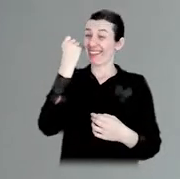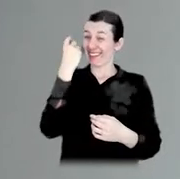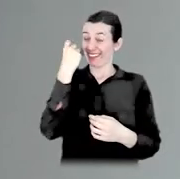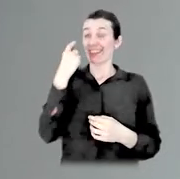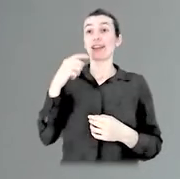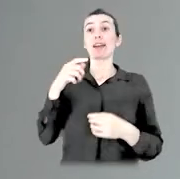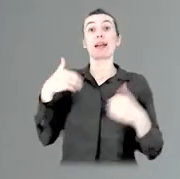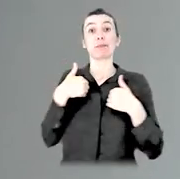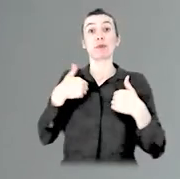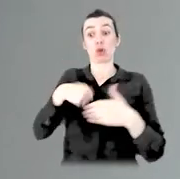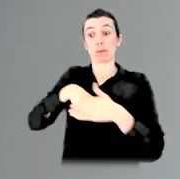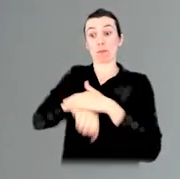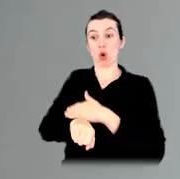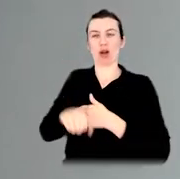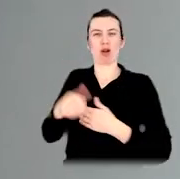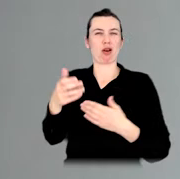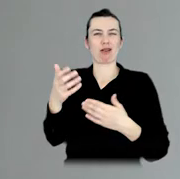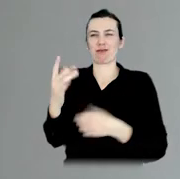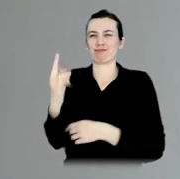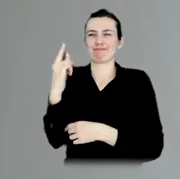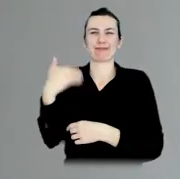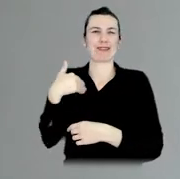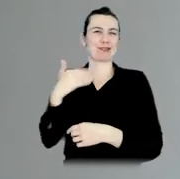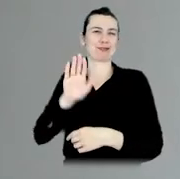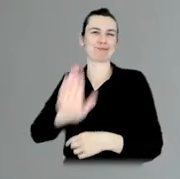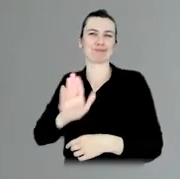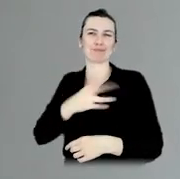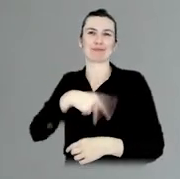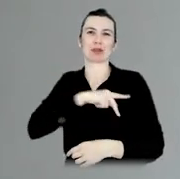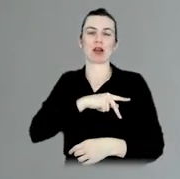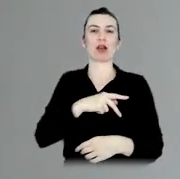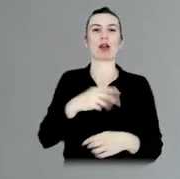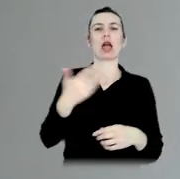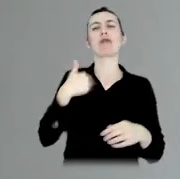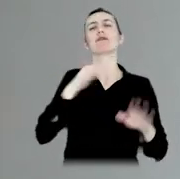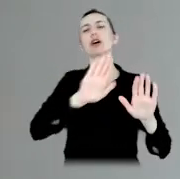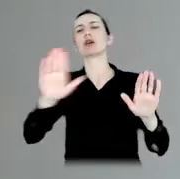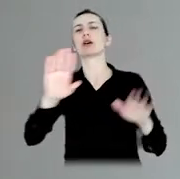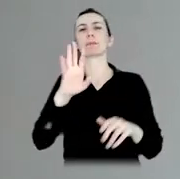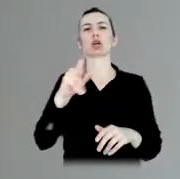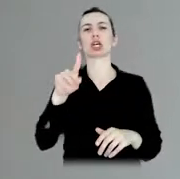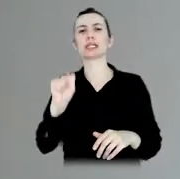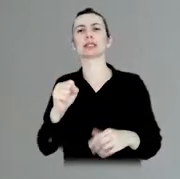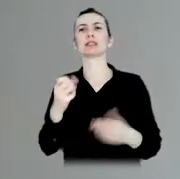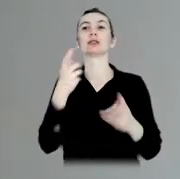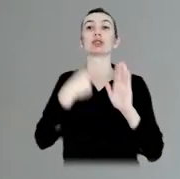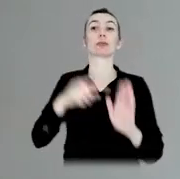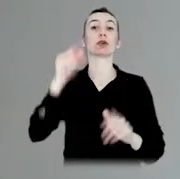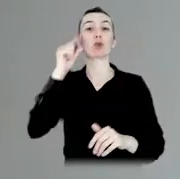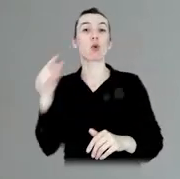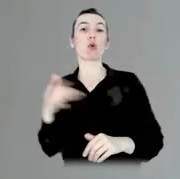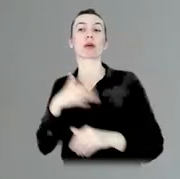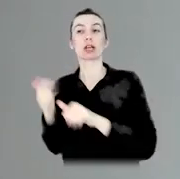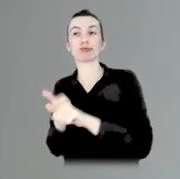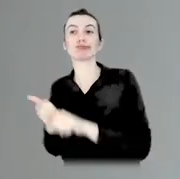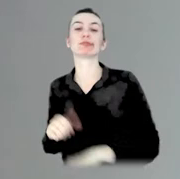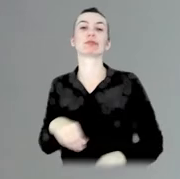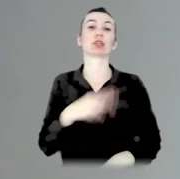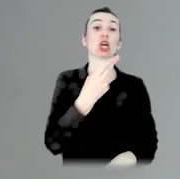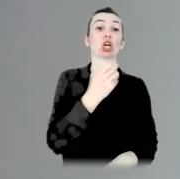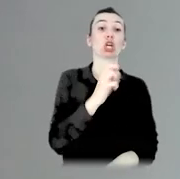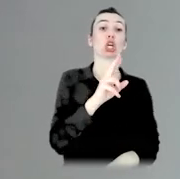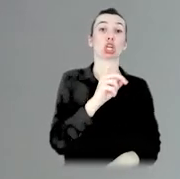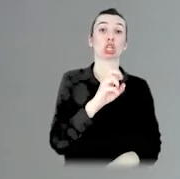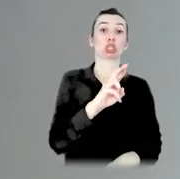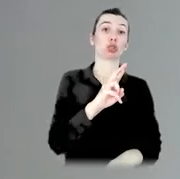temperament is. And, you know, there are breed factors, you know, retrievers want to retrieve, herding dogs want to herd, but there's also many individual